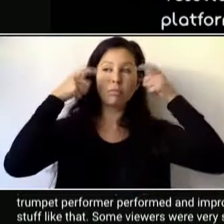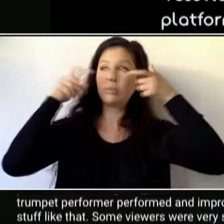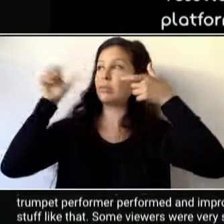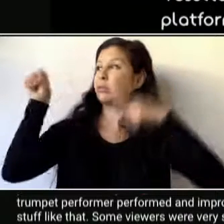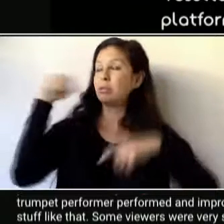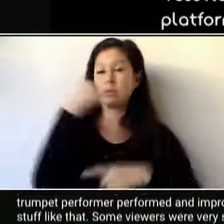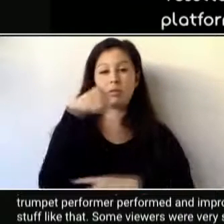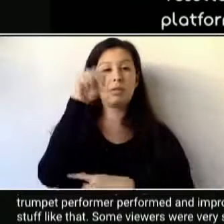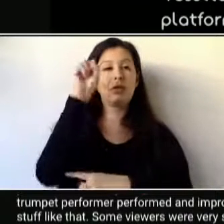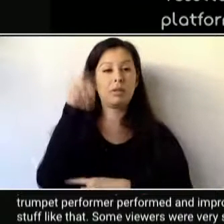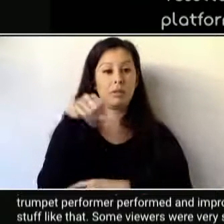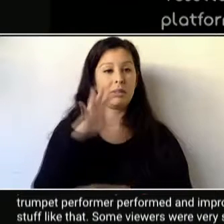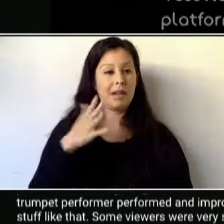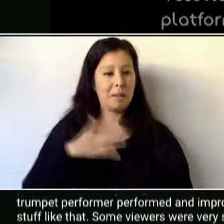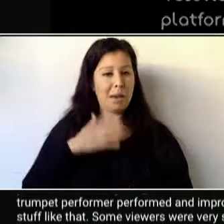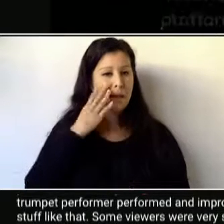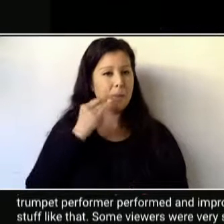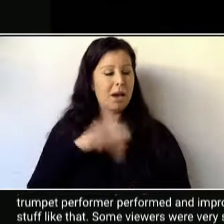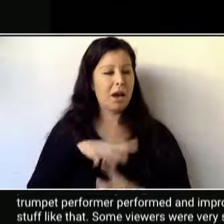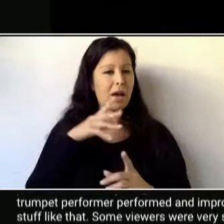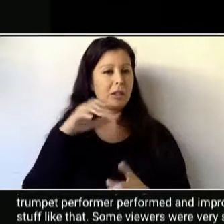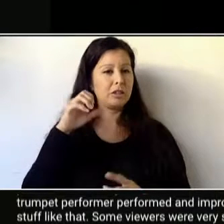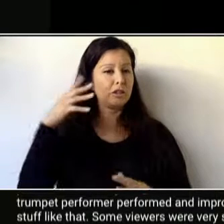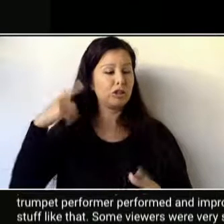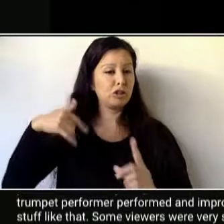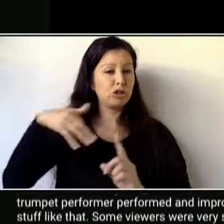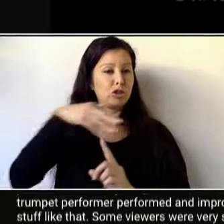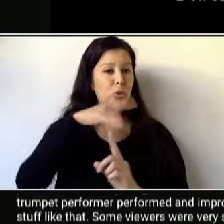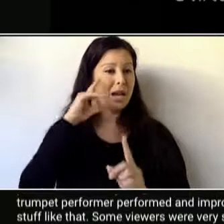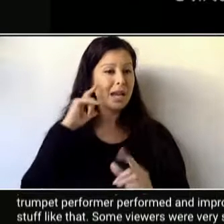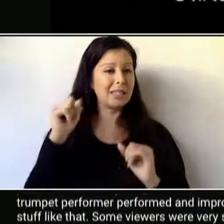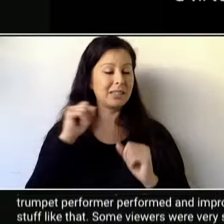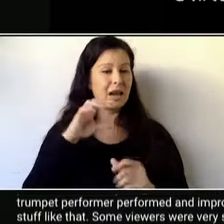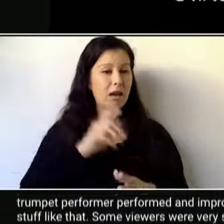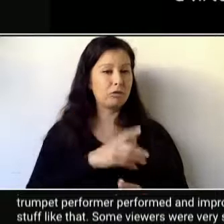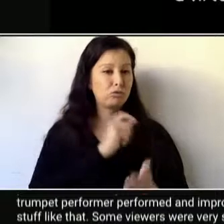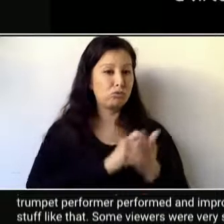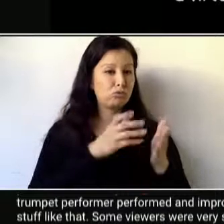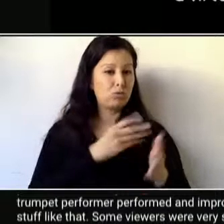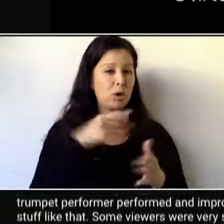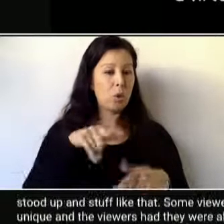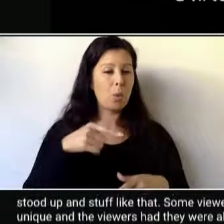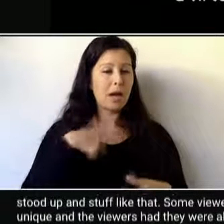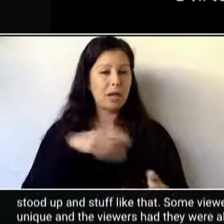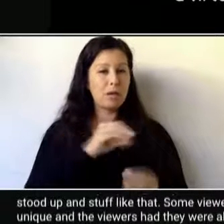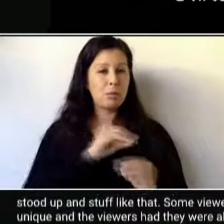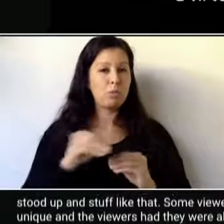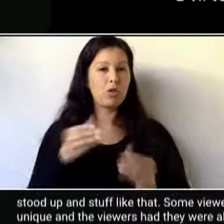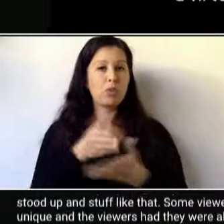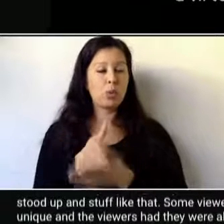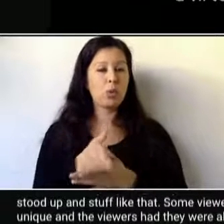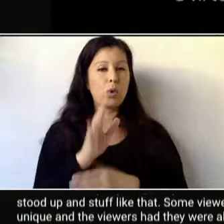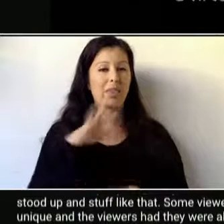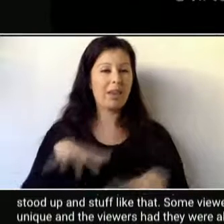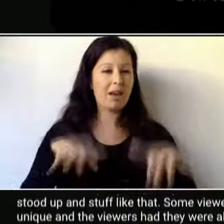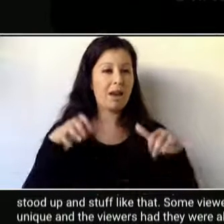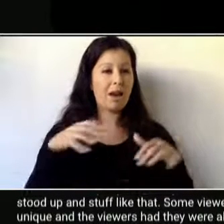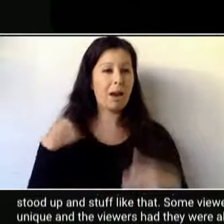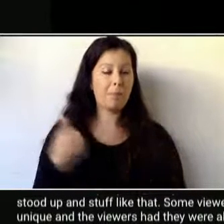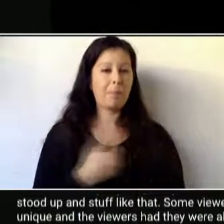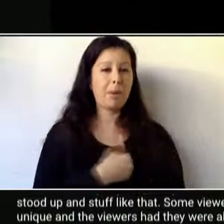the surround sound composition and JP's live trumpet performers as he moved through the audience